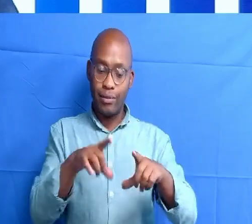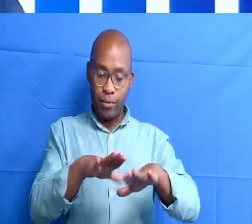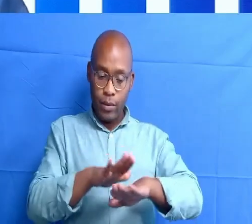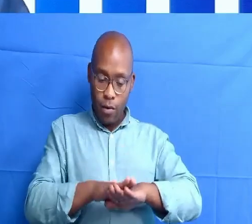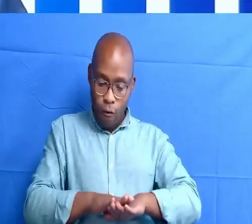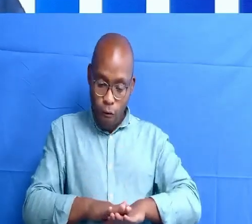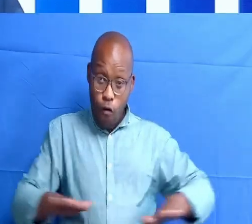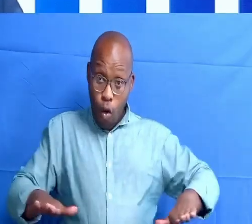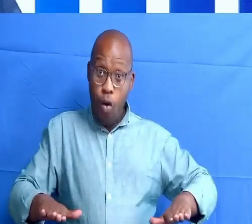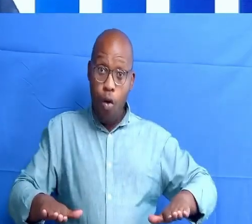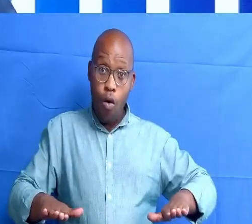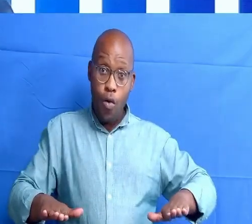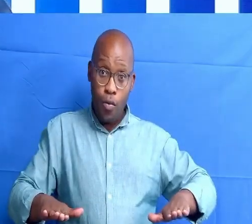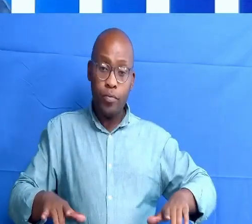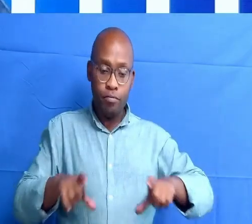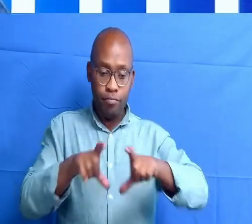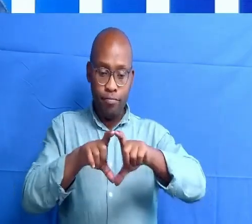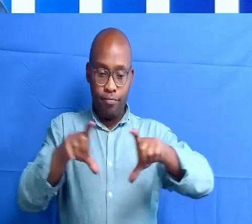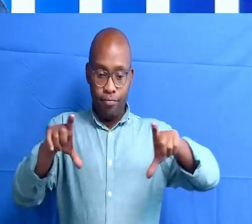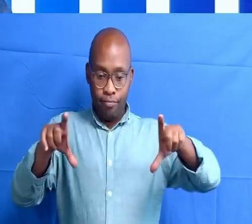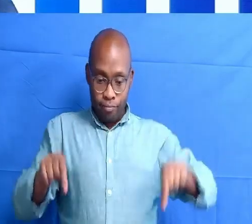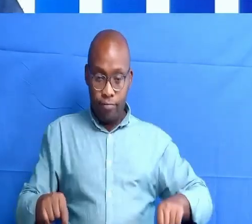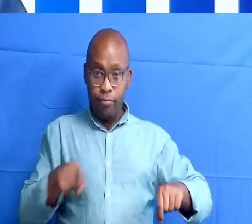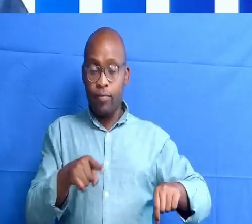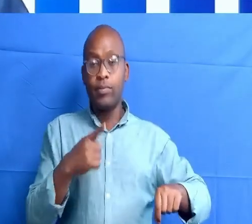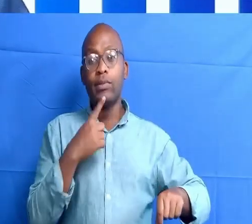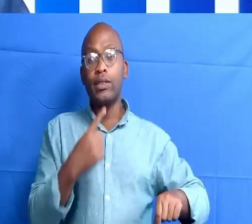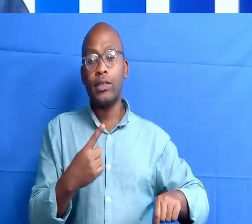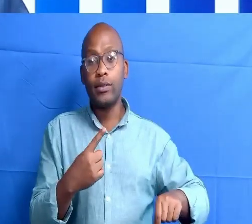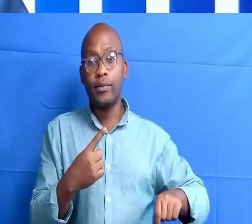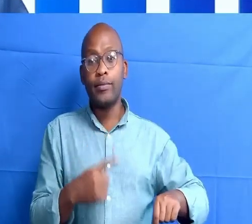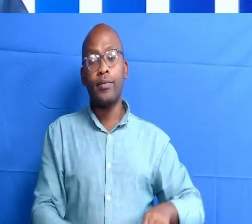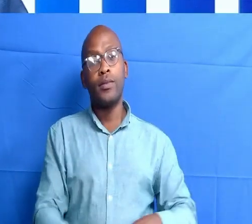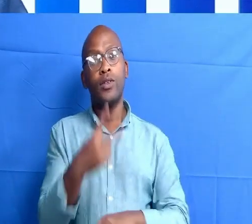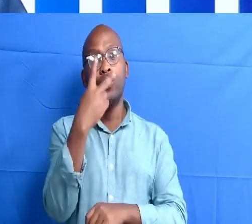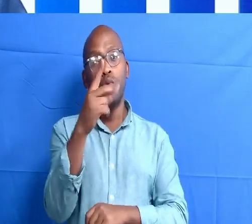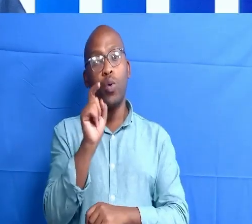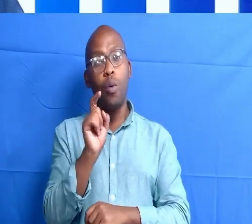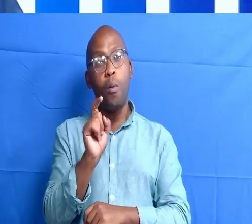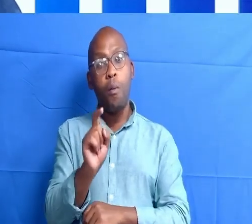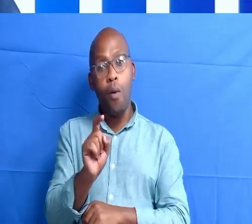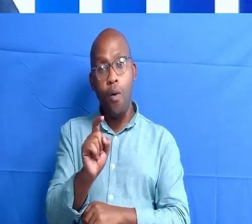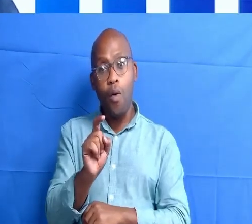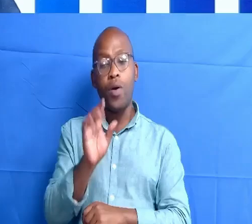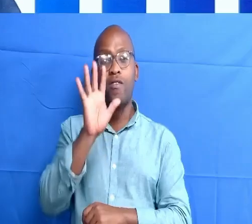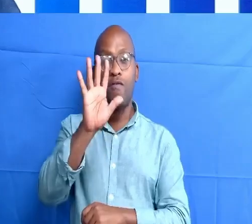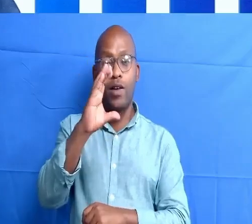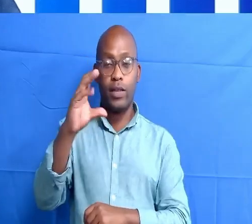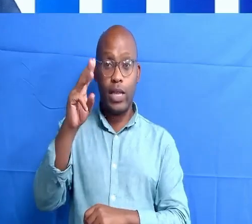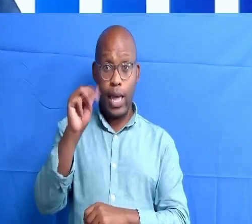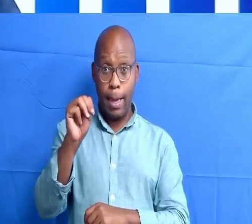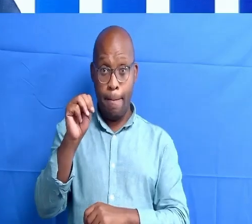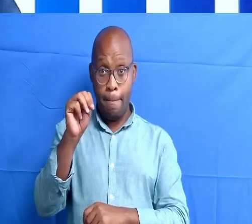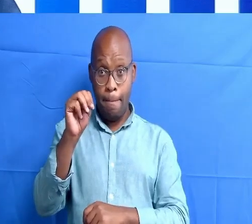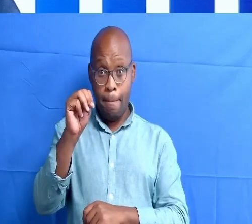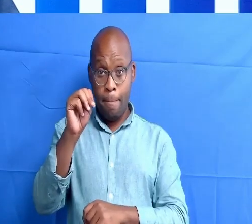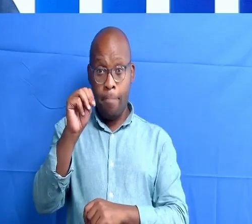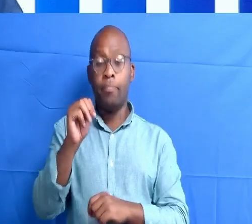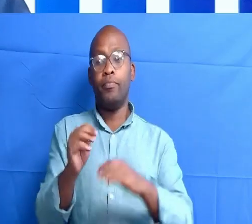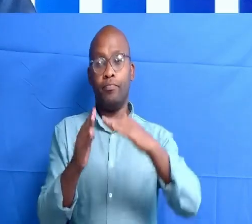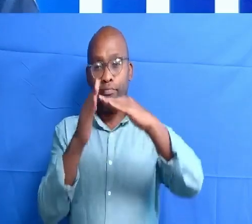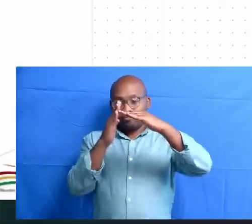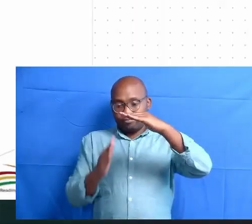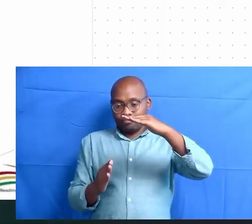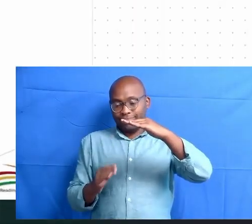1:50. The floor of a rectangular cardboard is shown with a dimension of 2,5 centimeters by